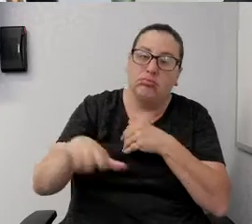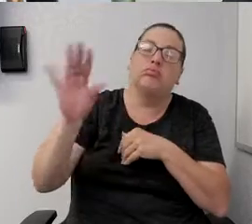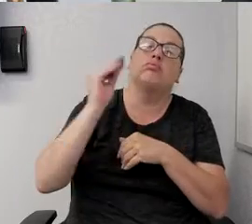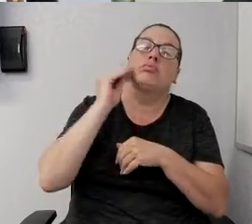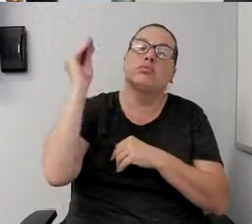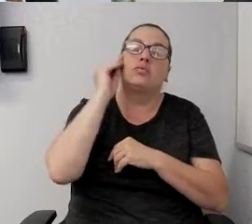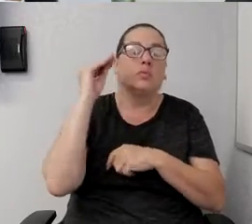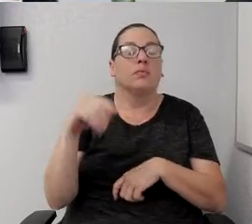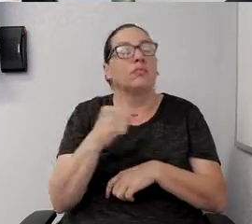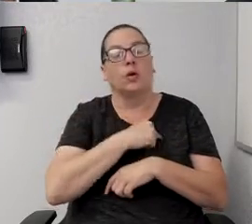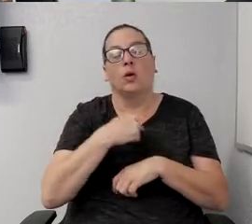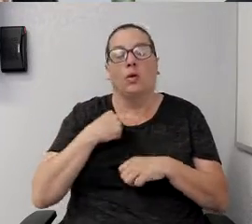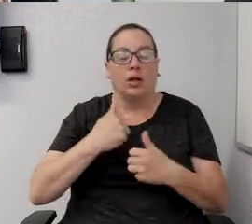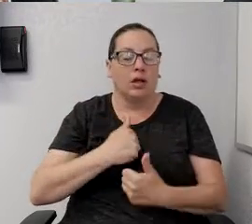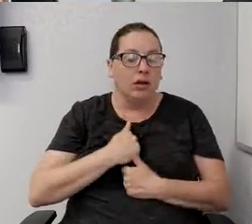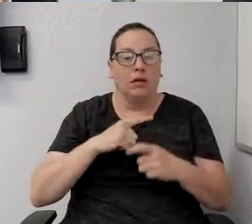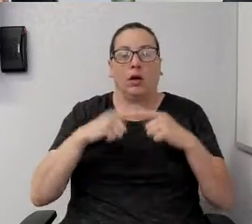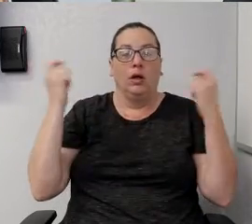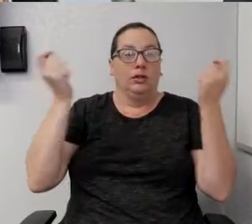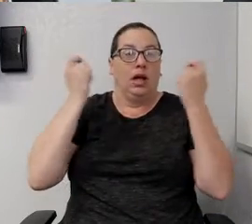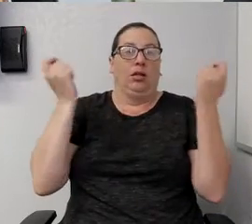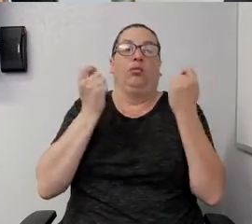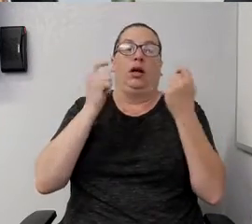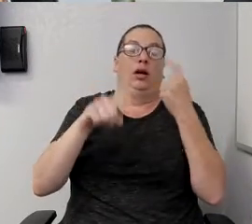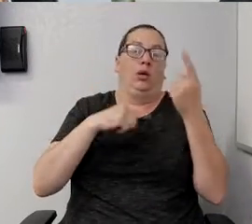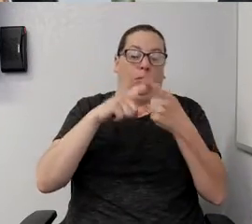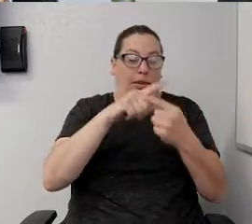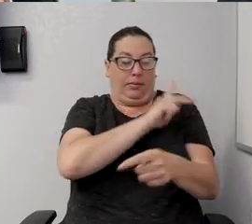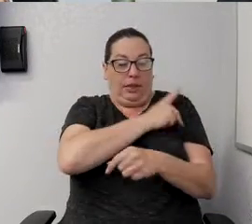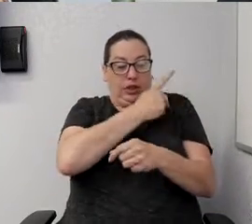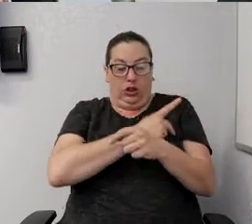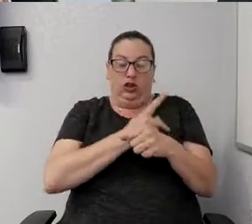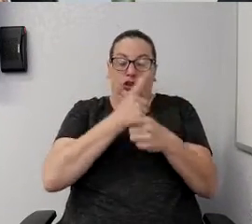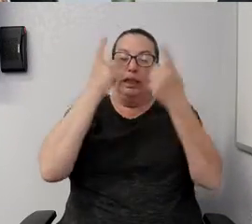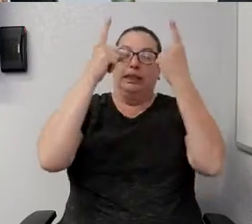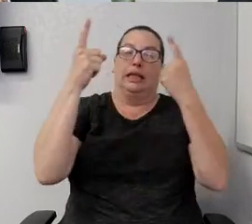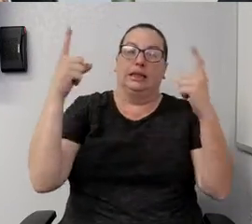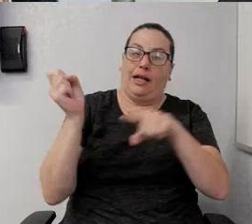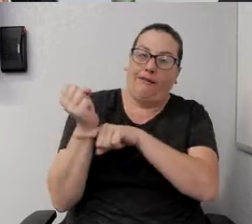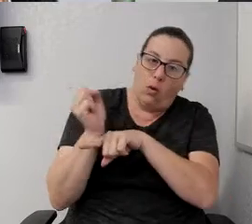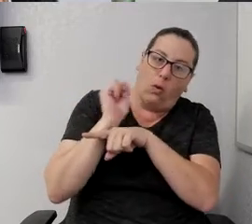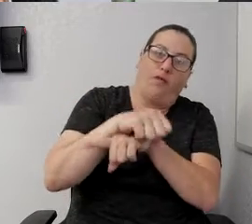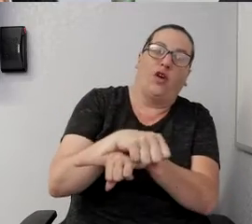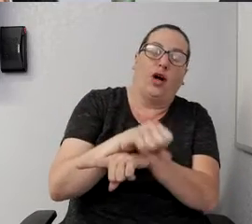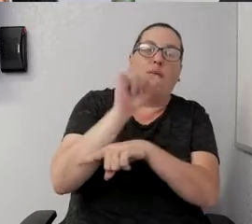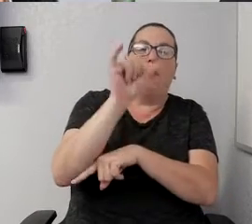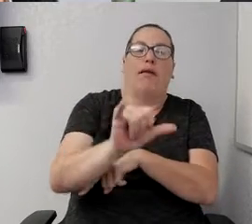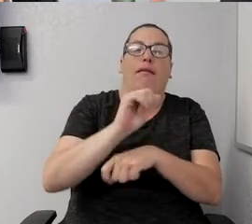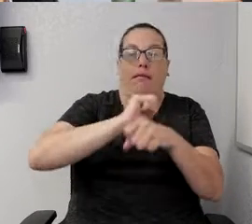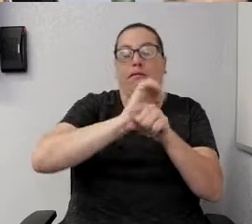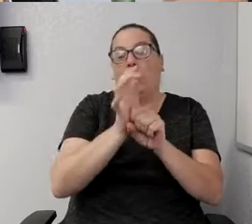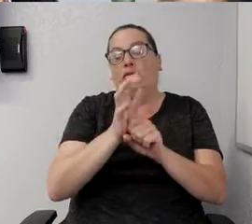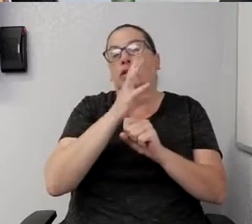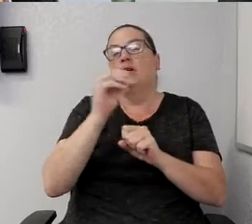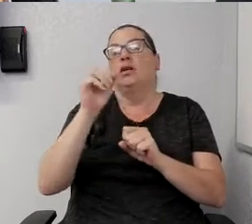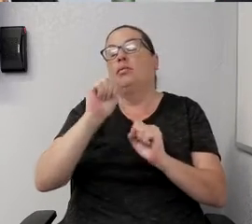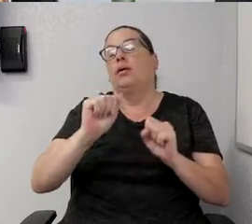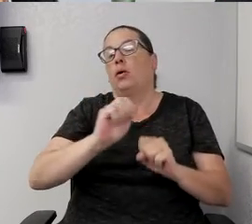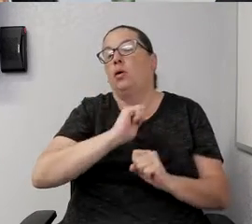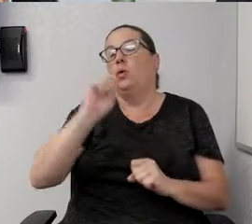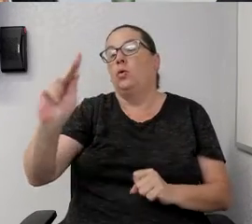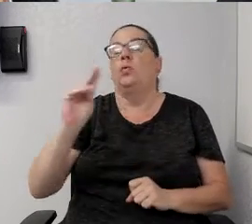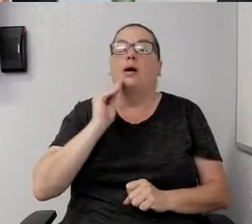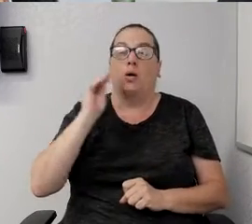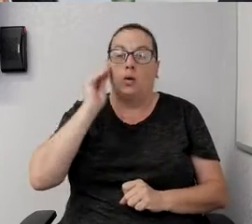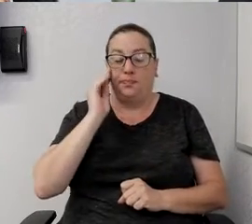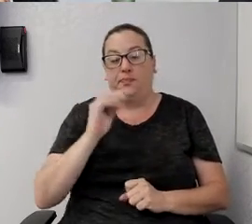a patient successfully overcomes the virus and is able to return back home. Only 1 of those